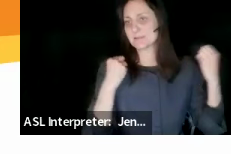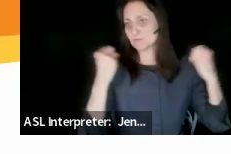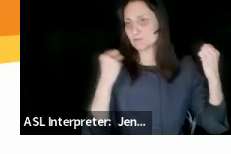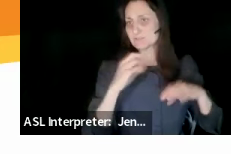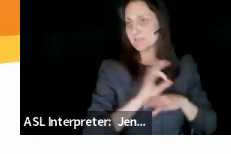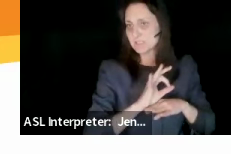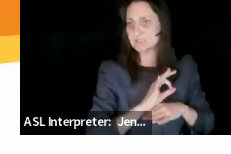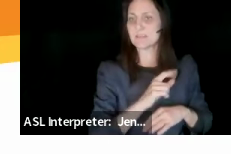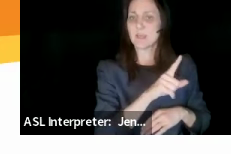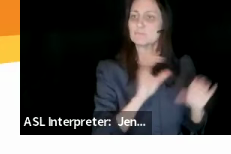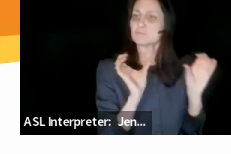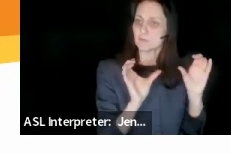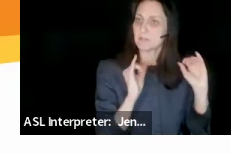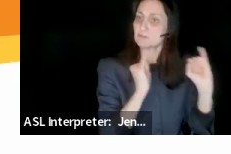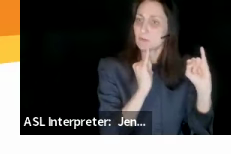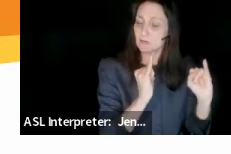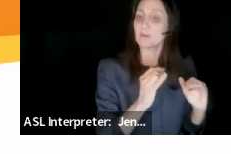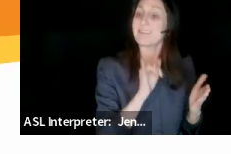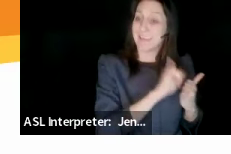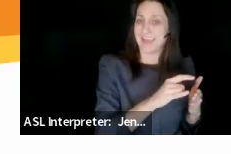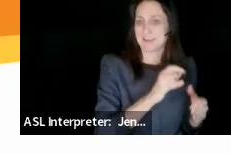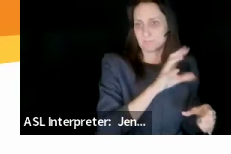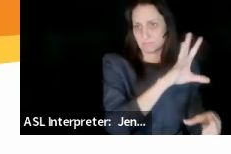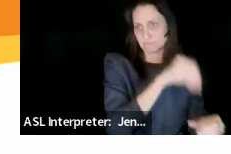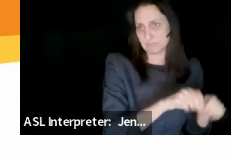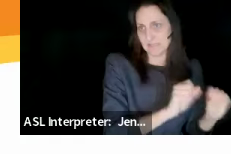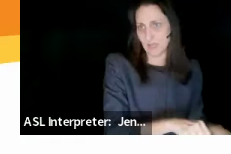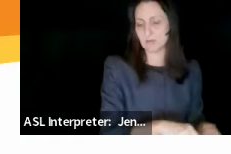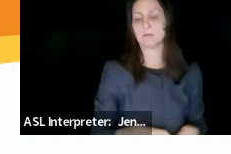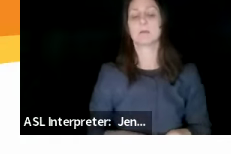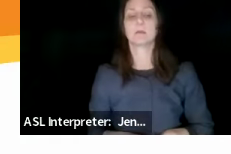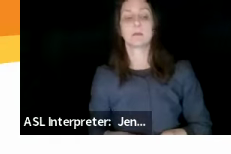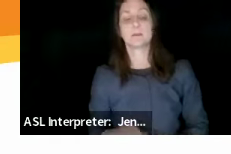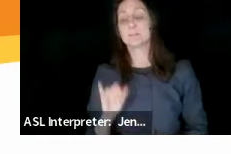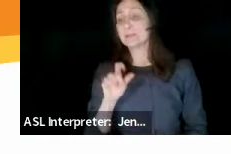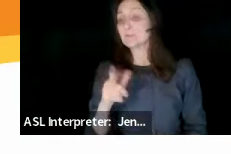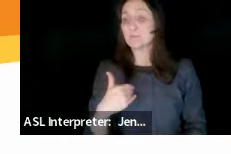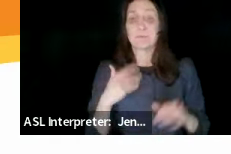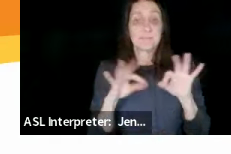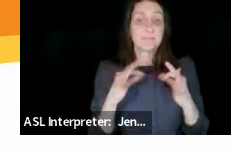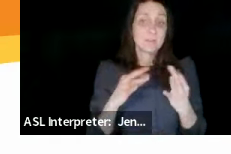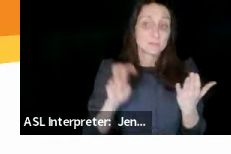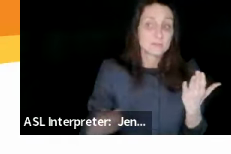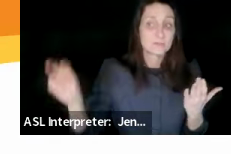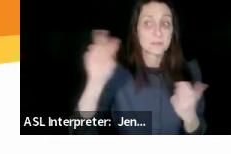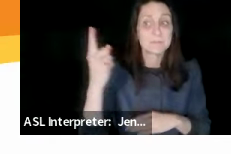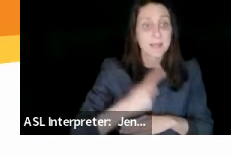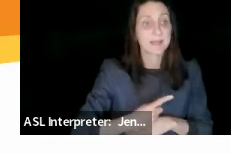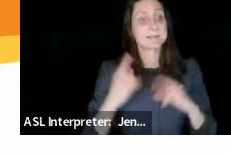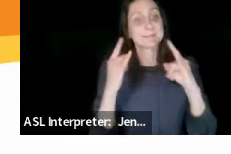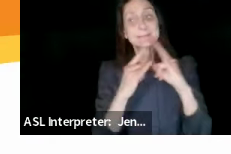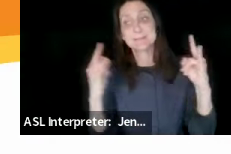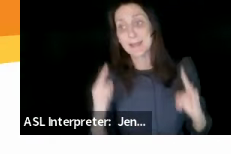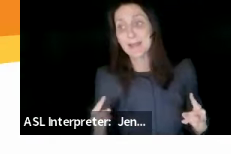allowable. So, and so when it comes also to, if you have a program, for example, a field trip day or camp, just make sure that